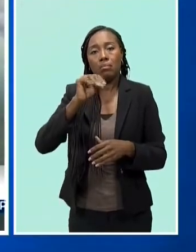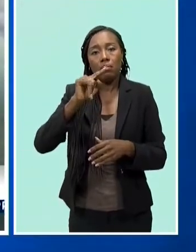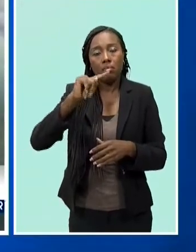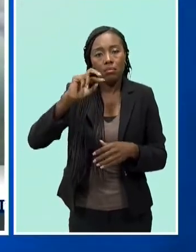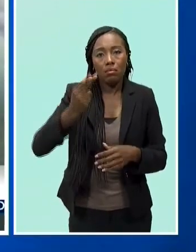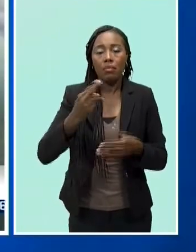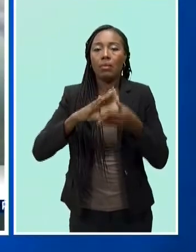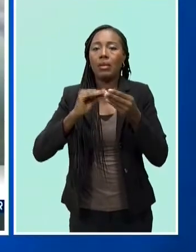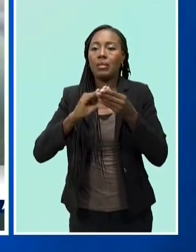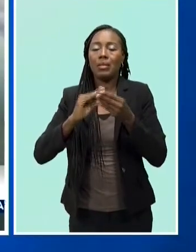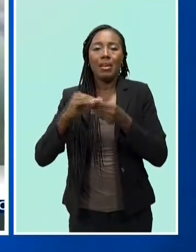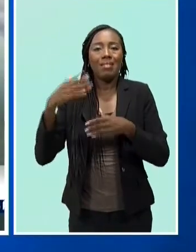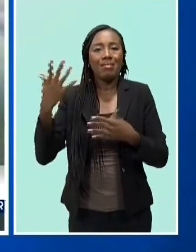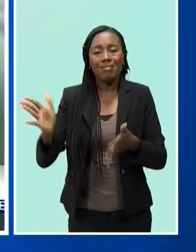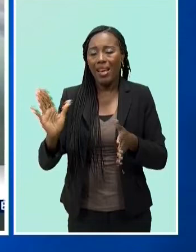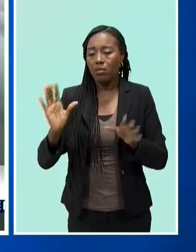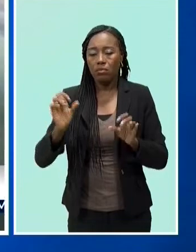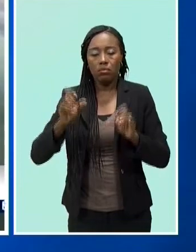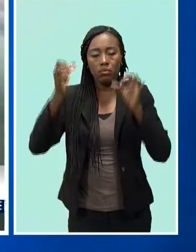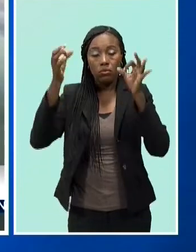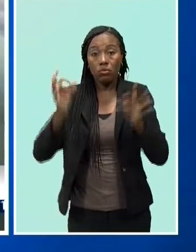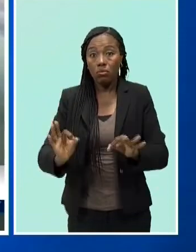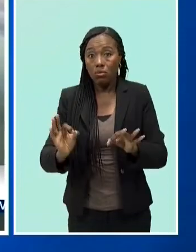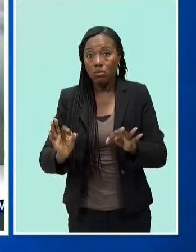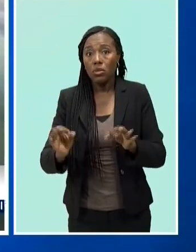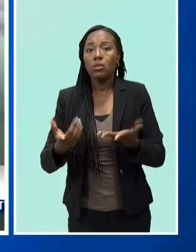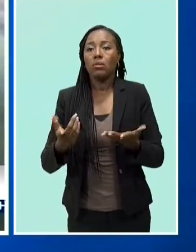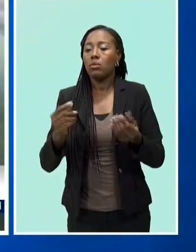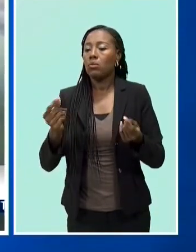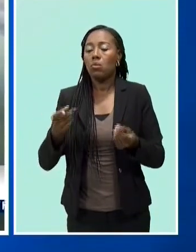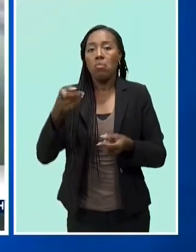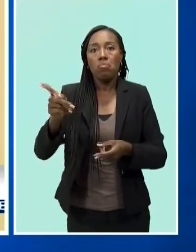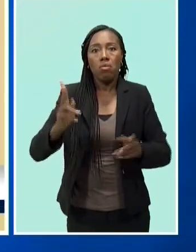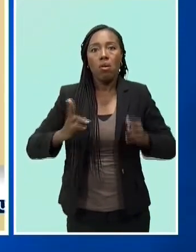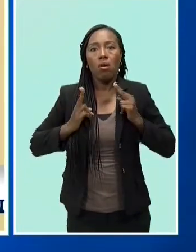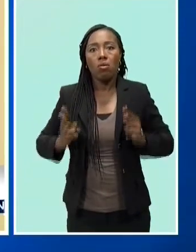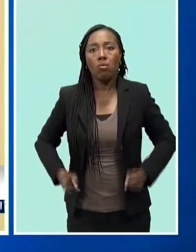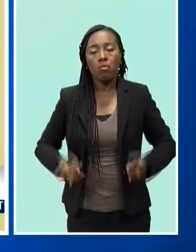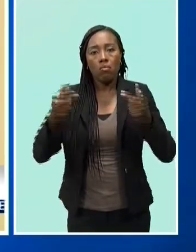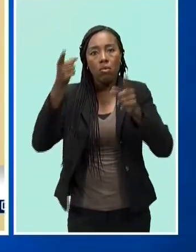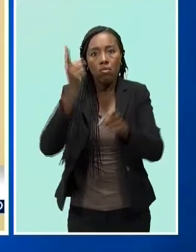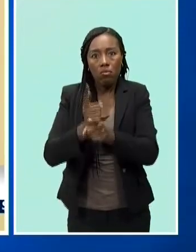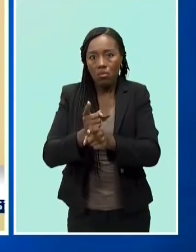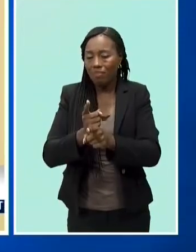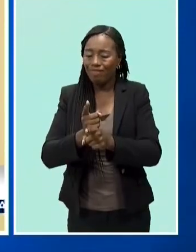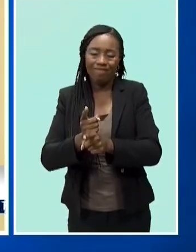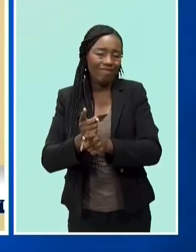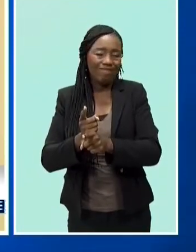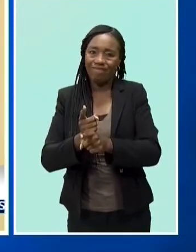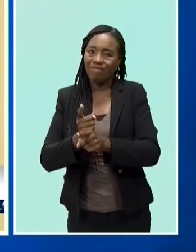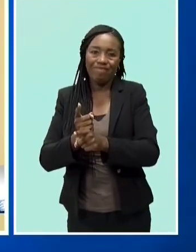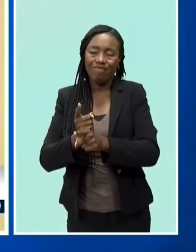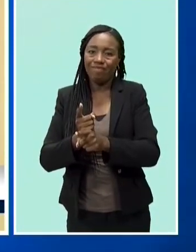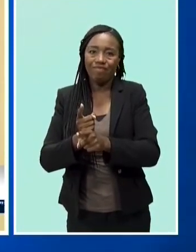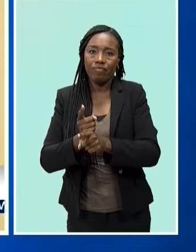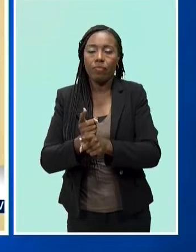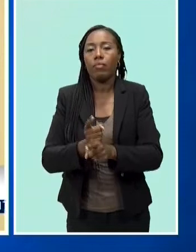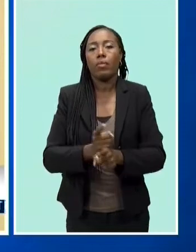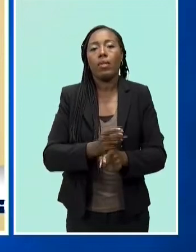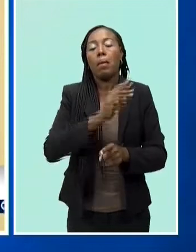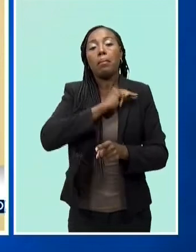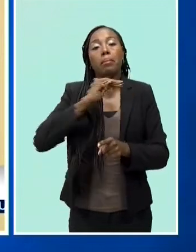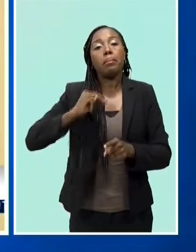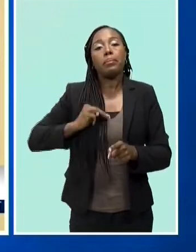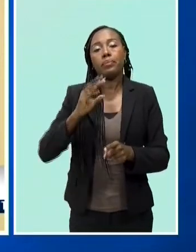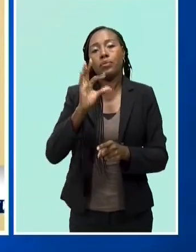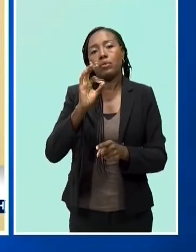of jurisdiction should not have impacted their human rights. The Ministry of Foreign Affairs received and